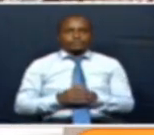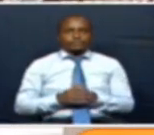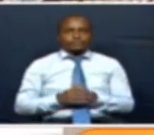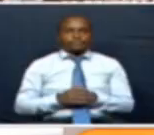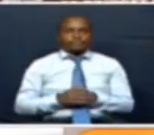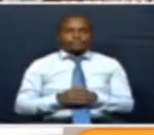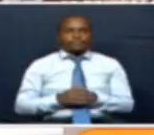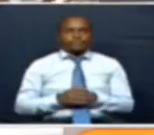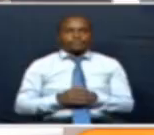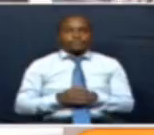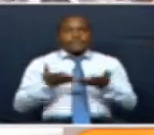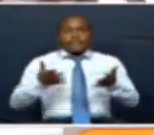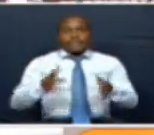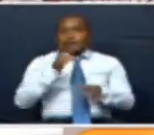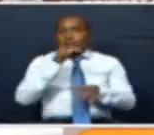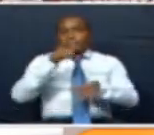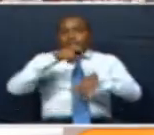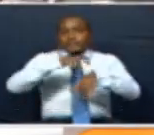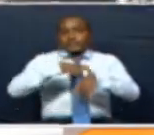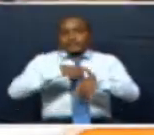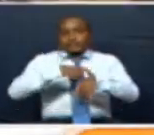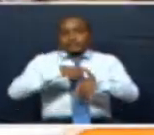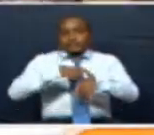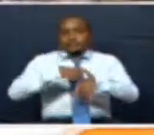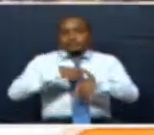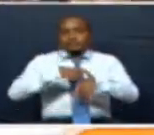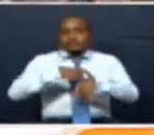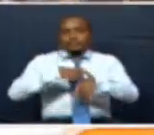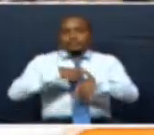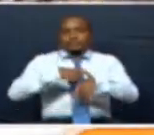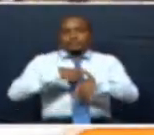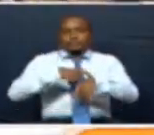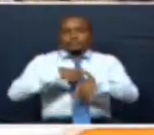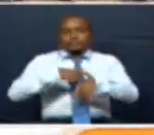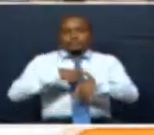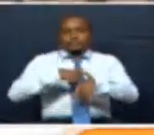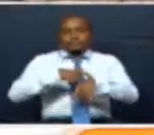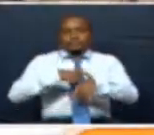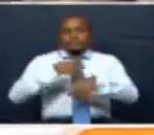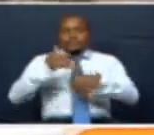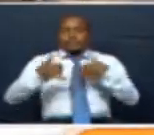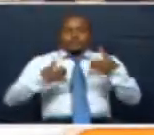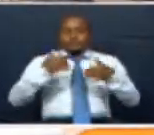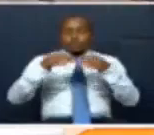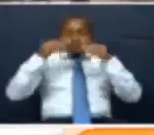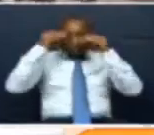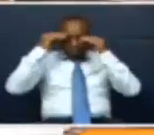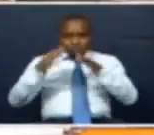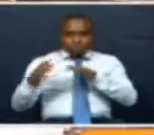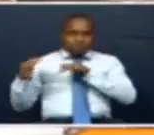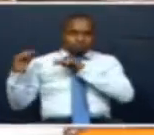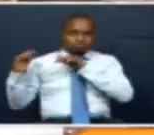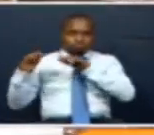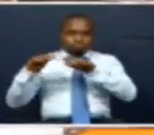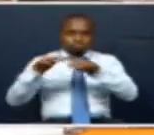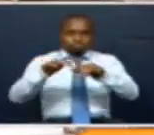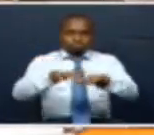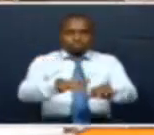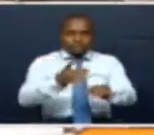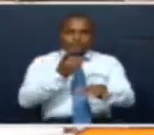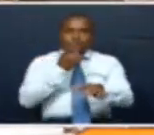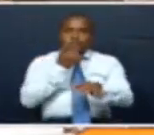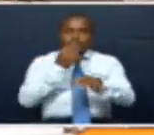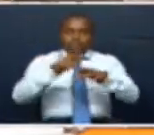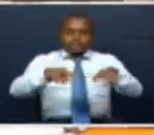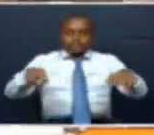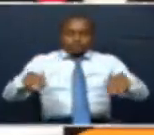It is lunchtime at Starehe Boys Center. Jovial students in their hundreds stream to the dining hall